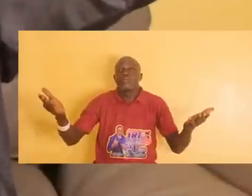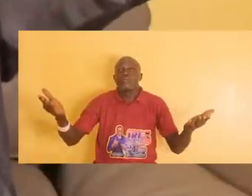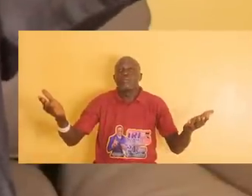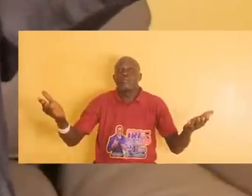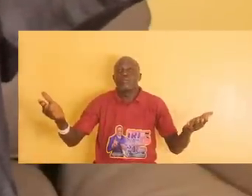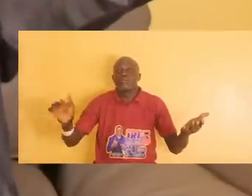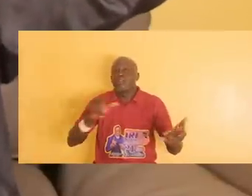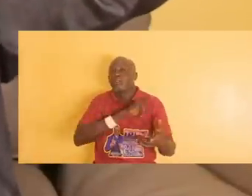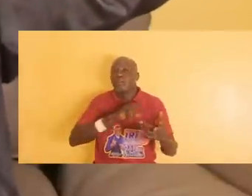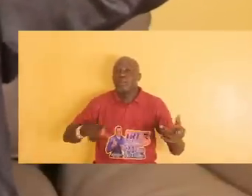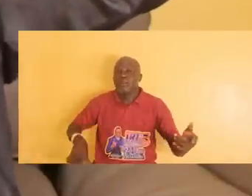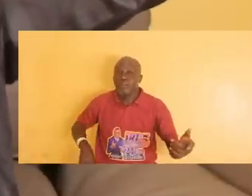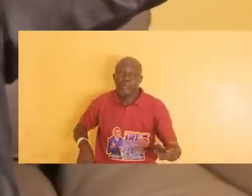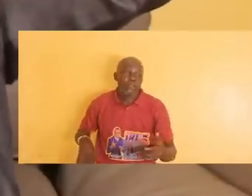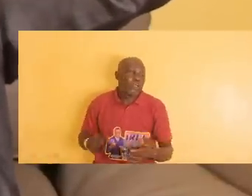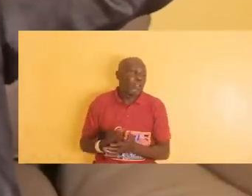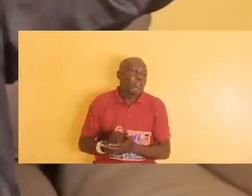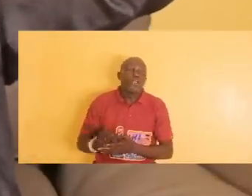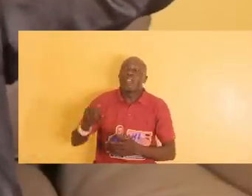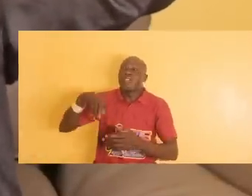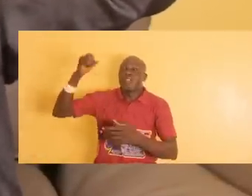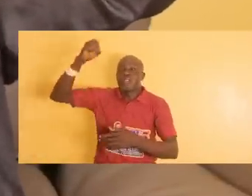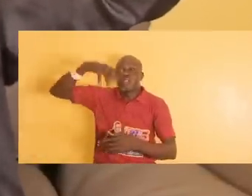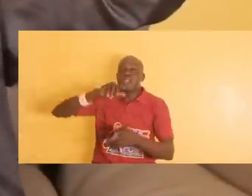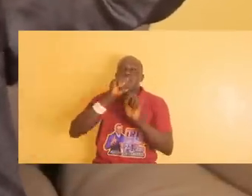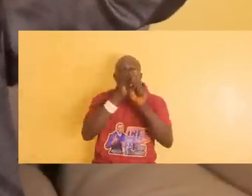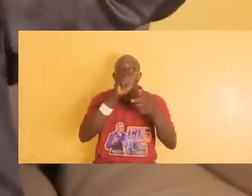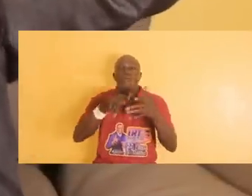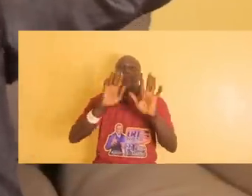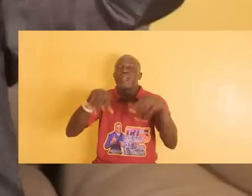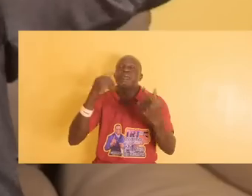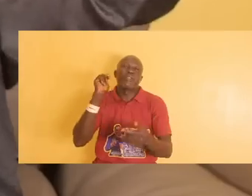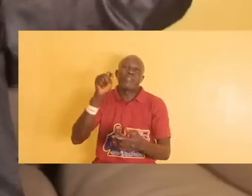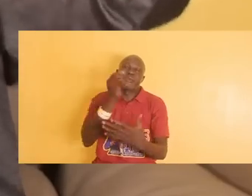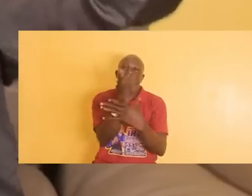your head. Oluwa. Lord. Ebo to ma fun mi ne ri.